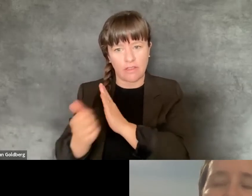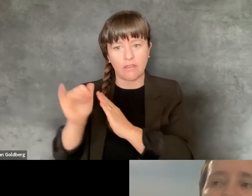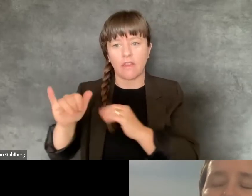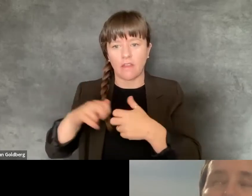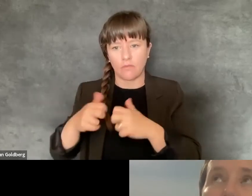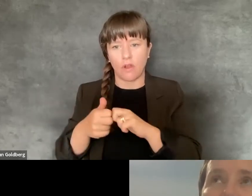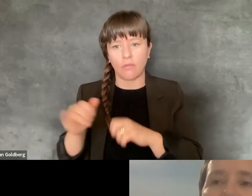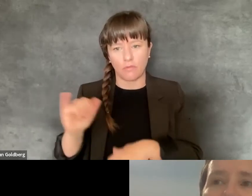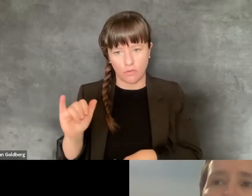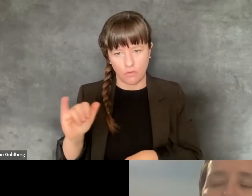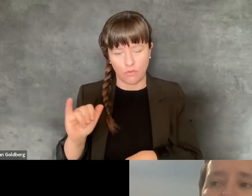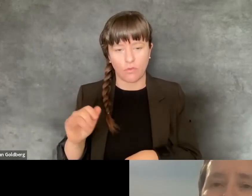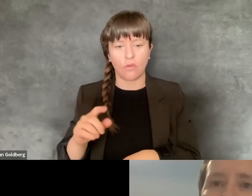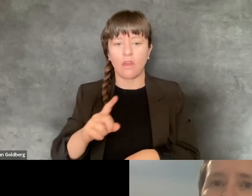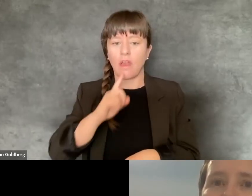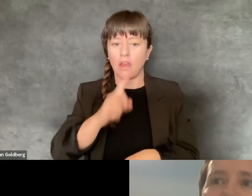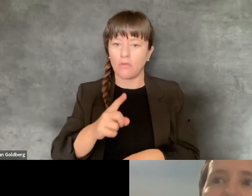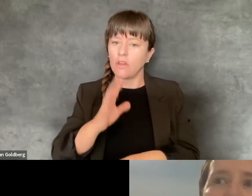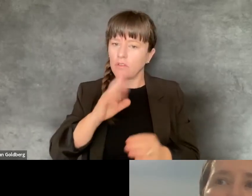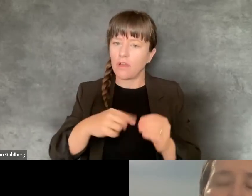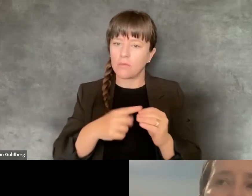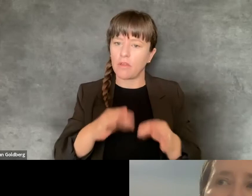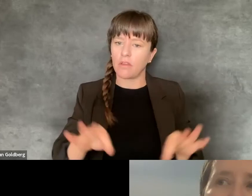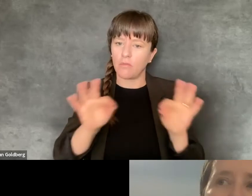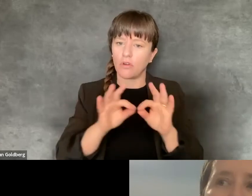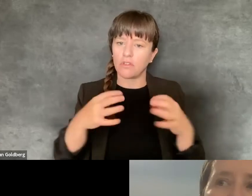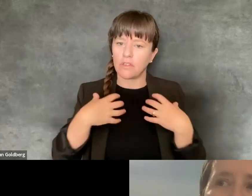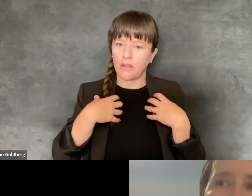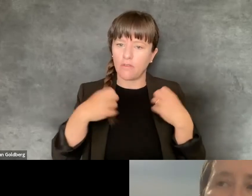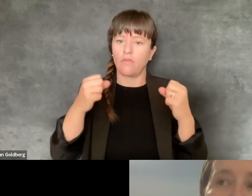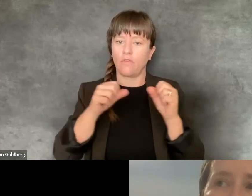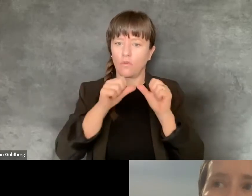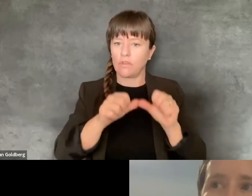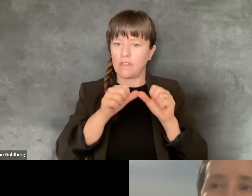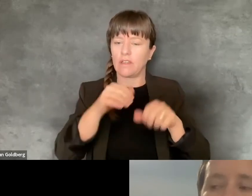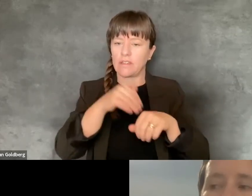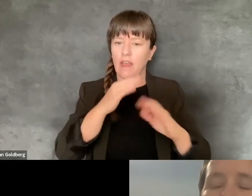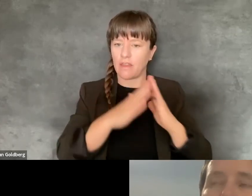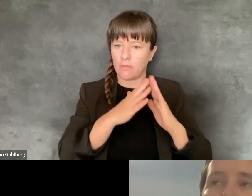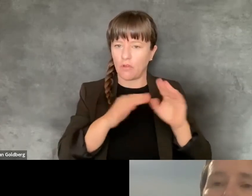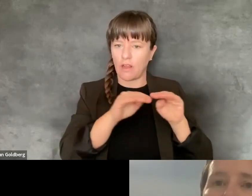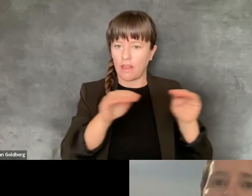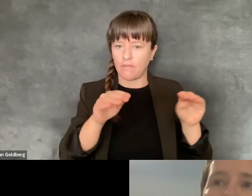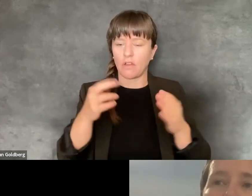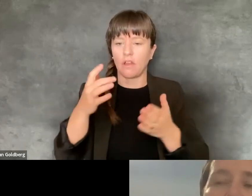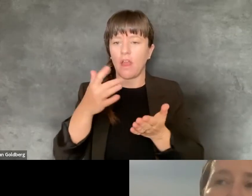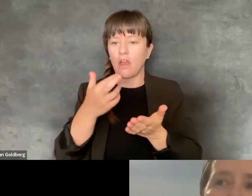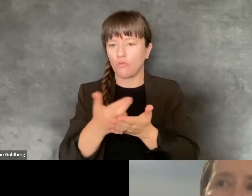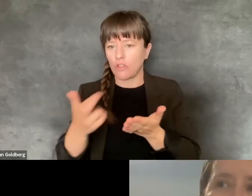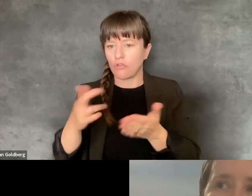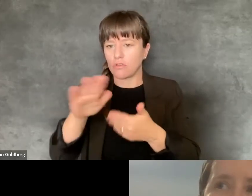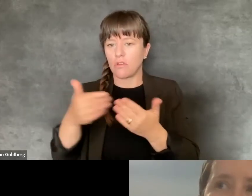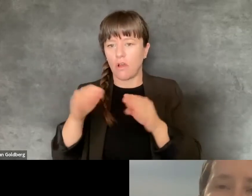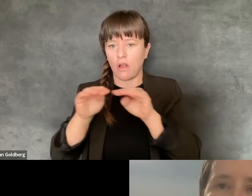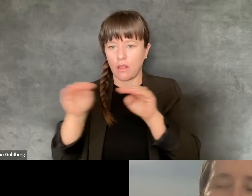and points to the importance of resilience at the community level and resources at all levels that will then, feed back